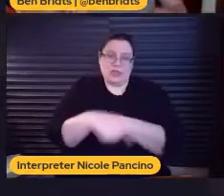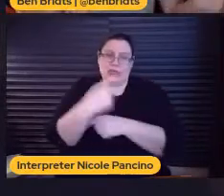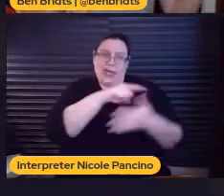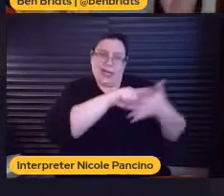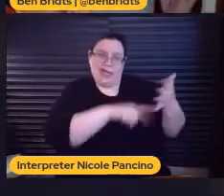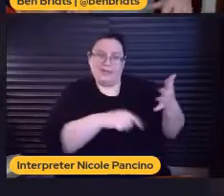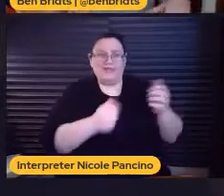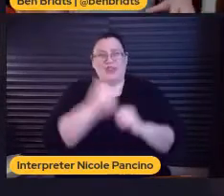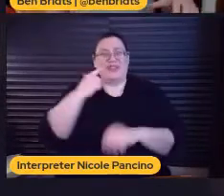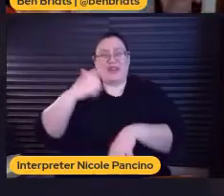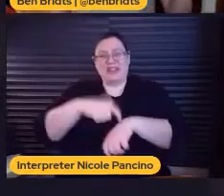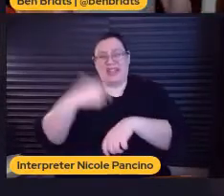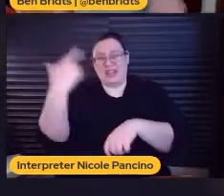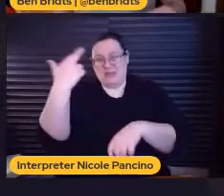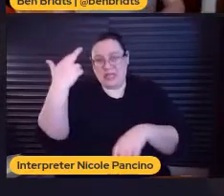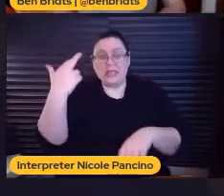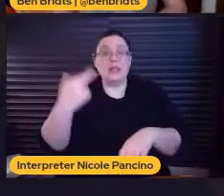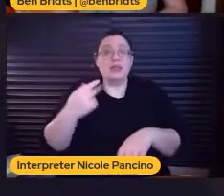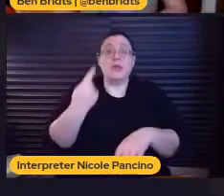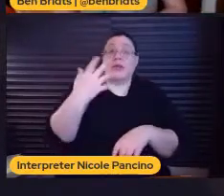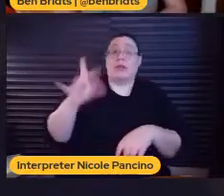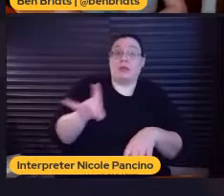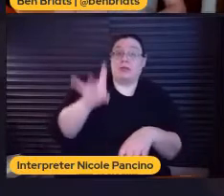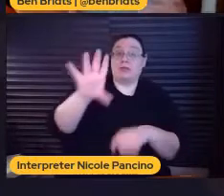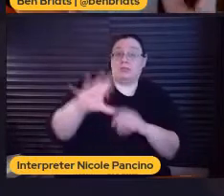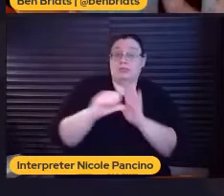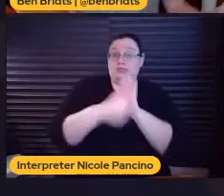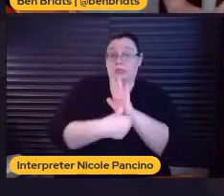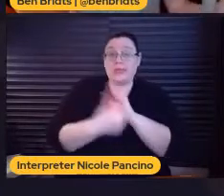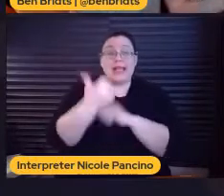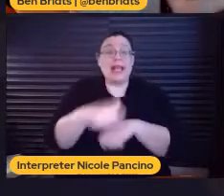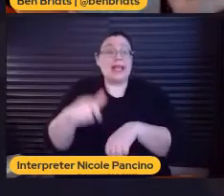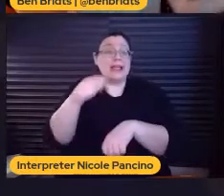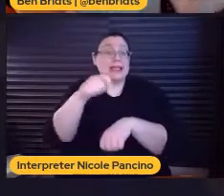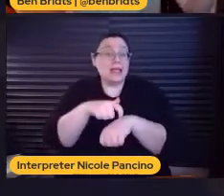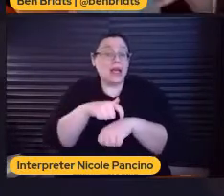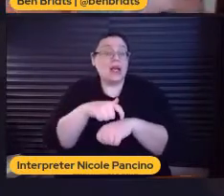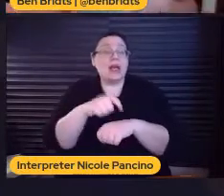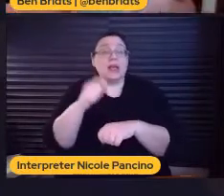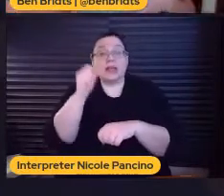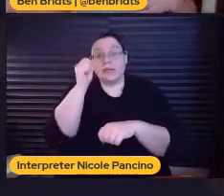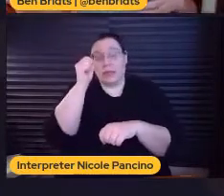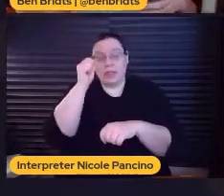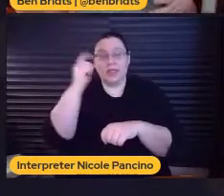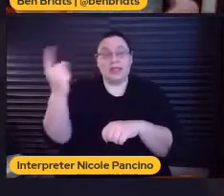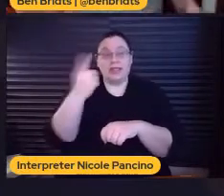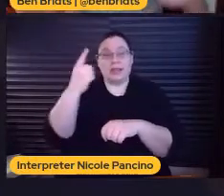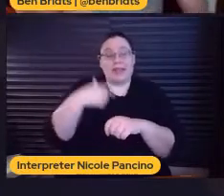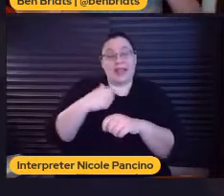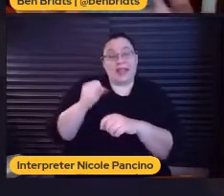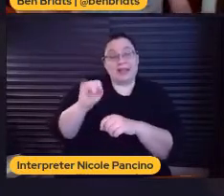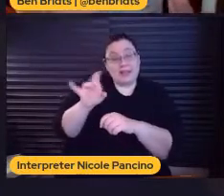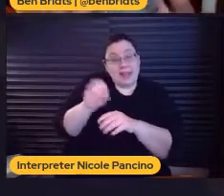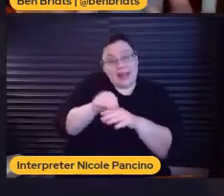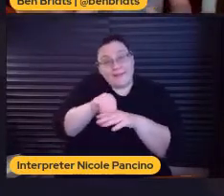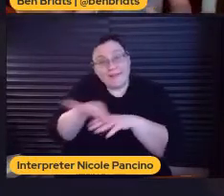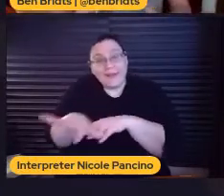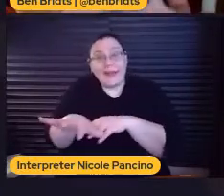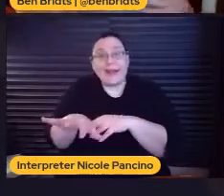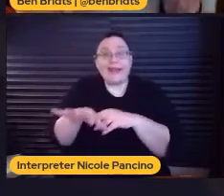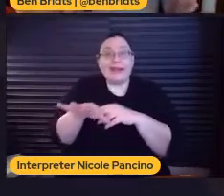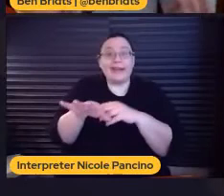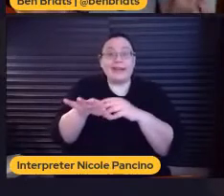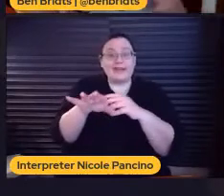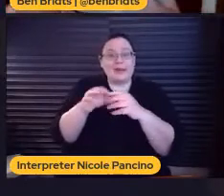time. One thing that I want to highlight is every time there's something that has side effects or retrieves states,